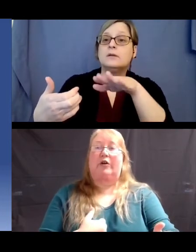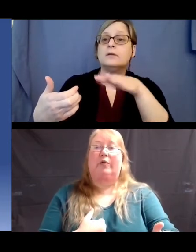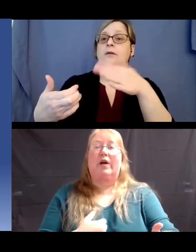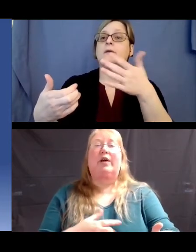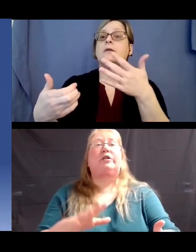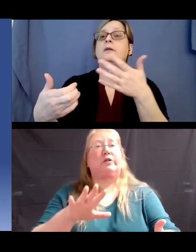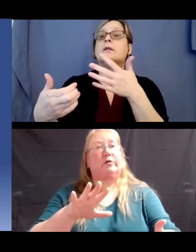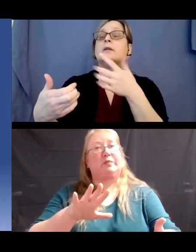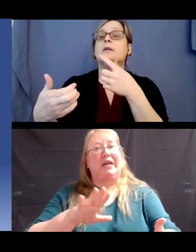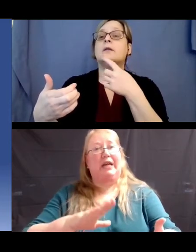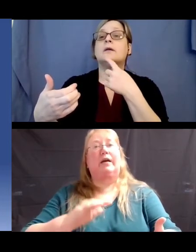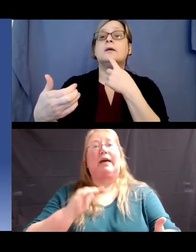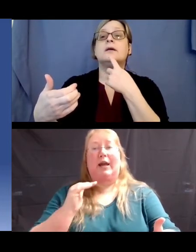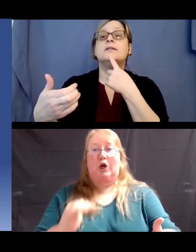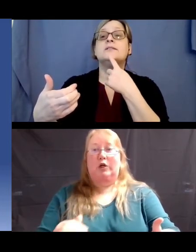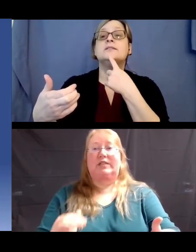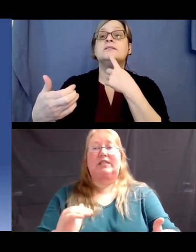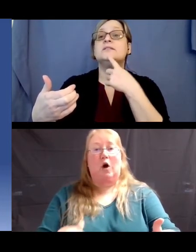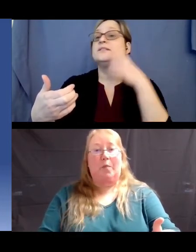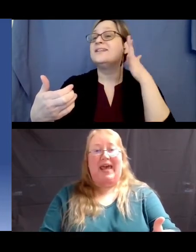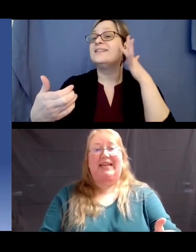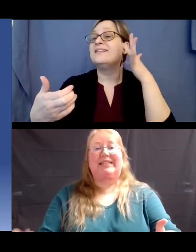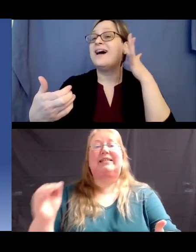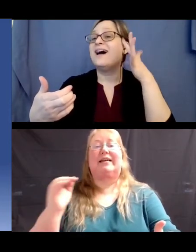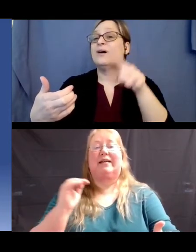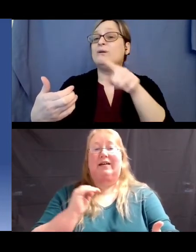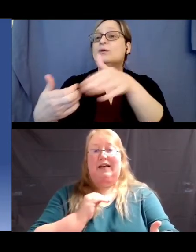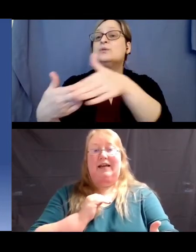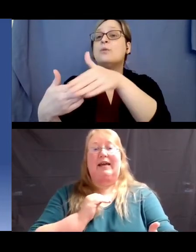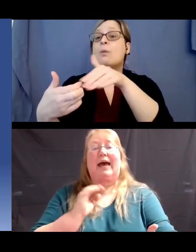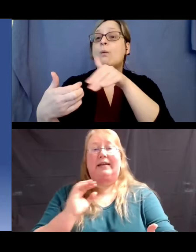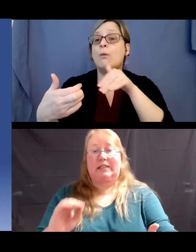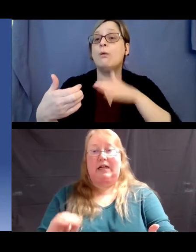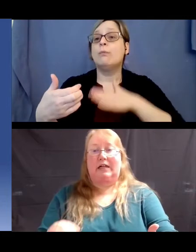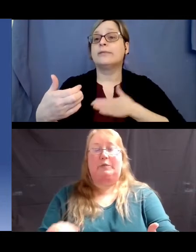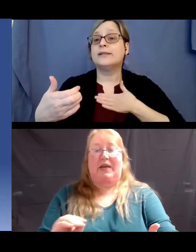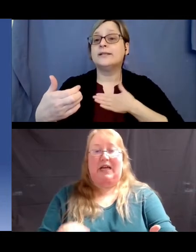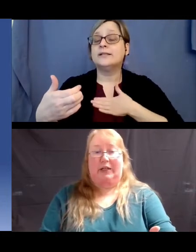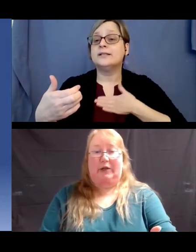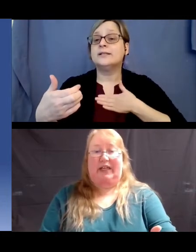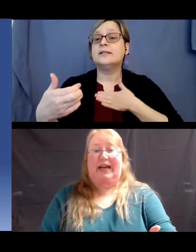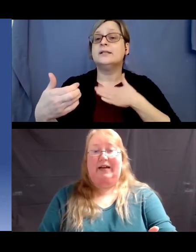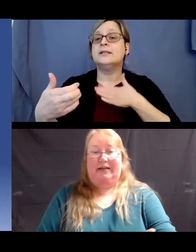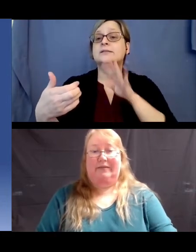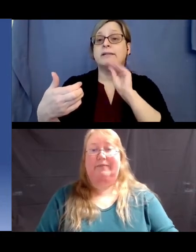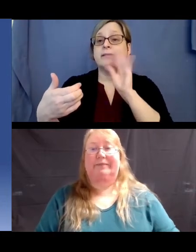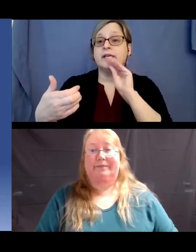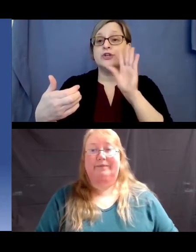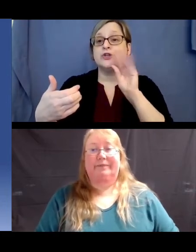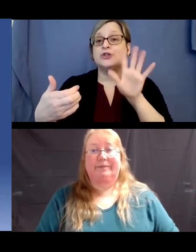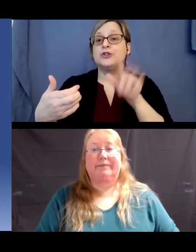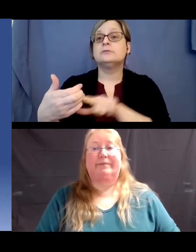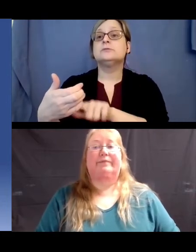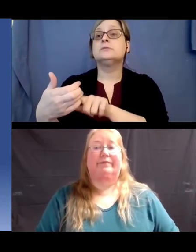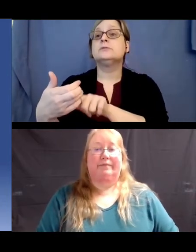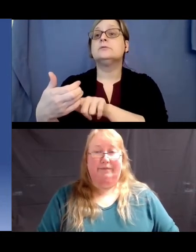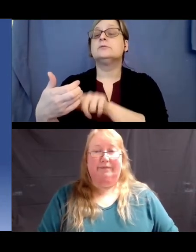to you to speak at a good slow pace and speak clearly.